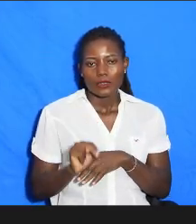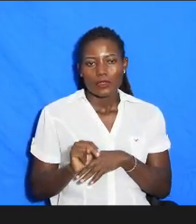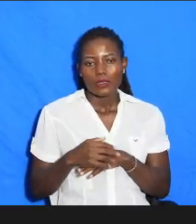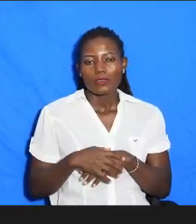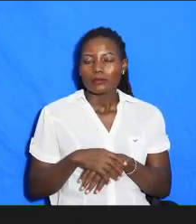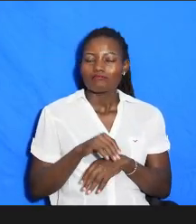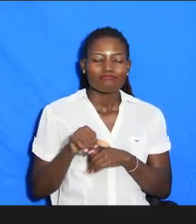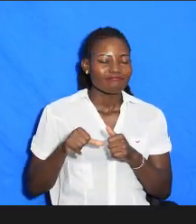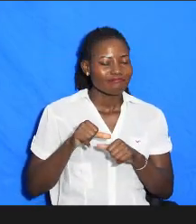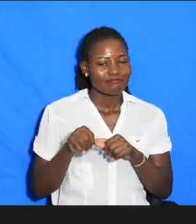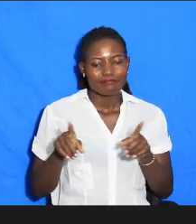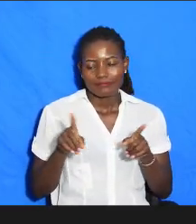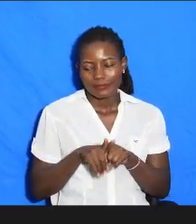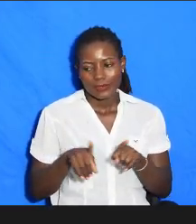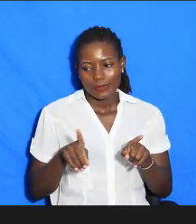playing around